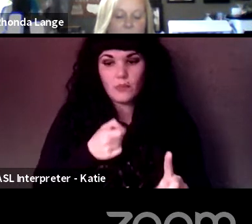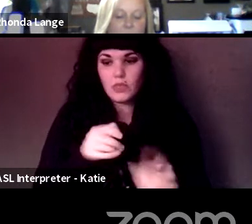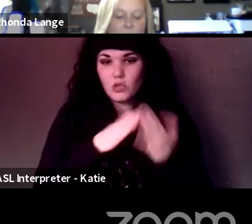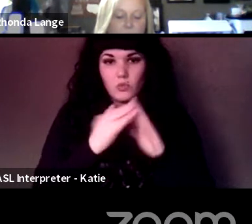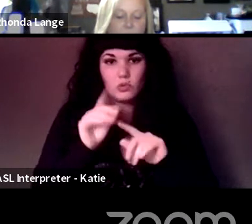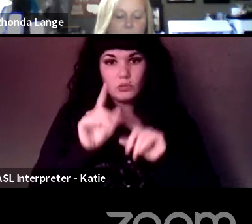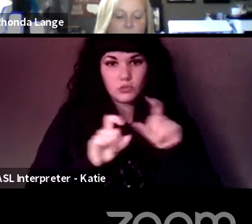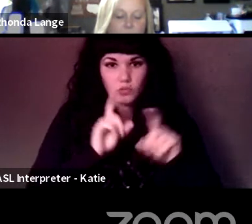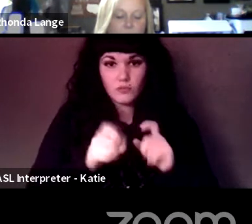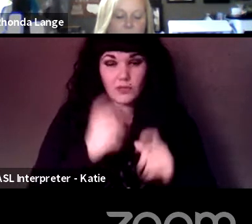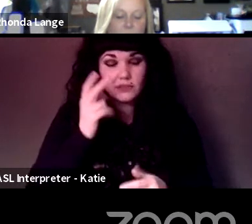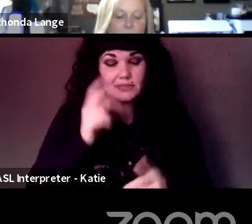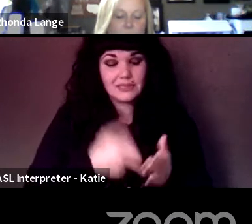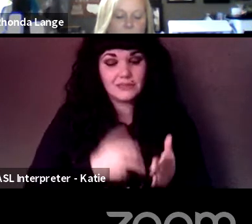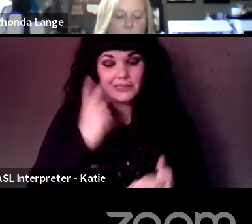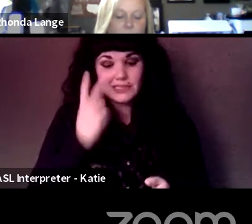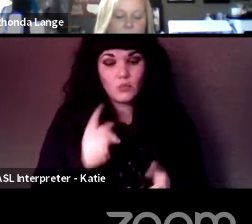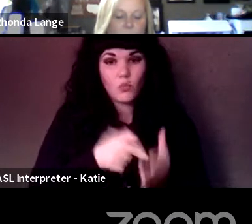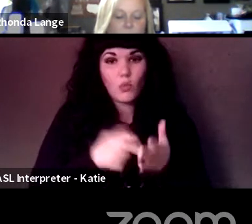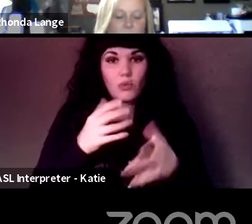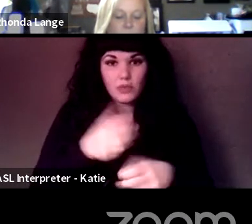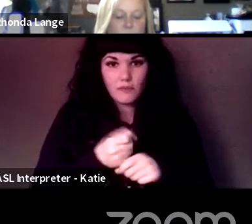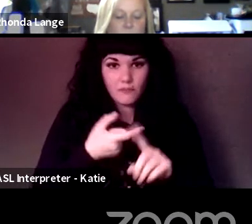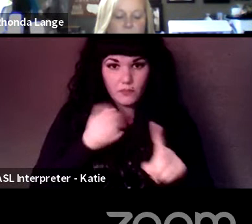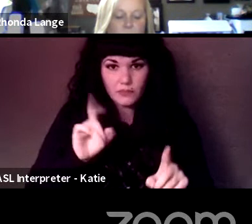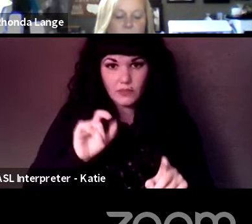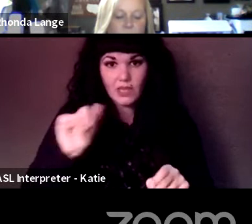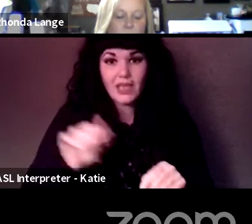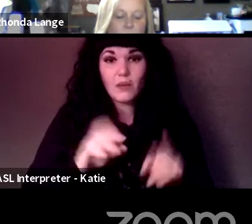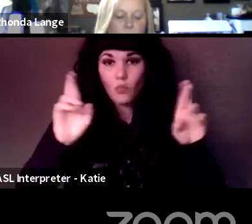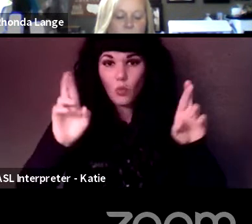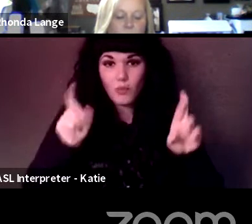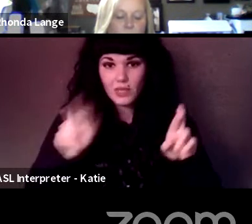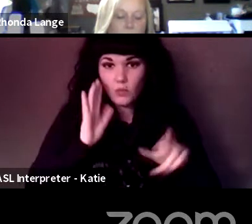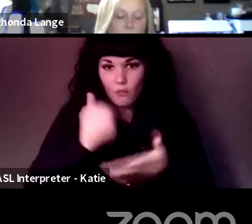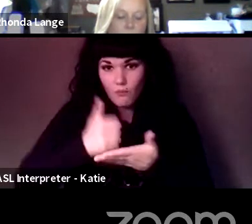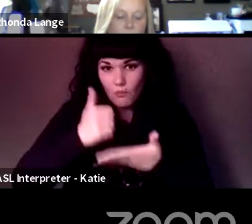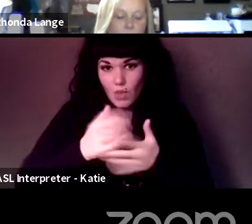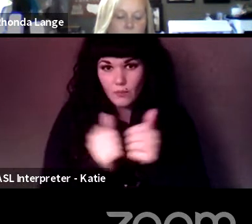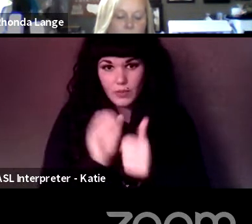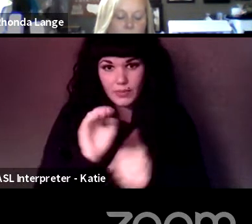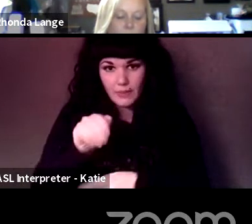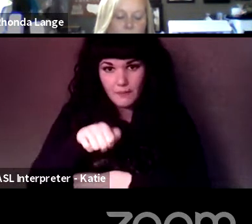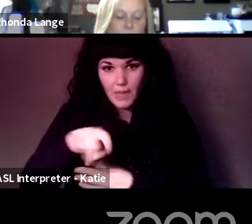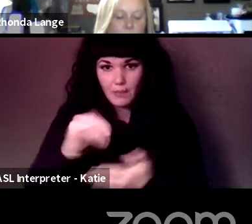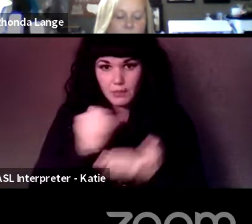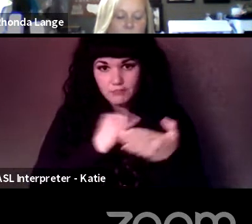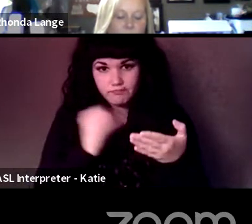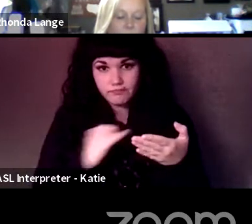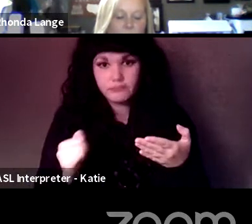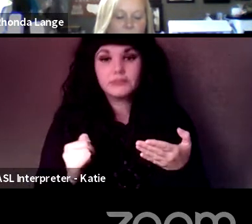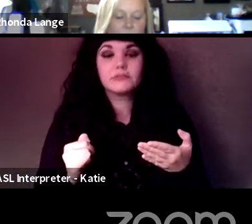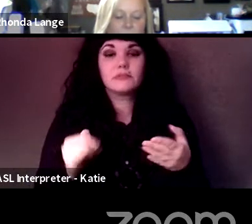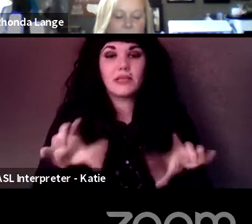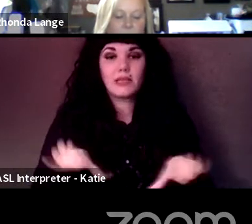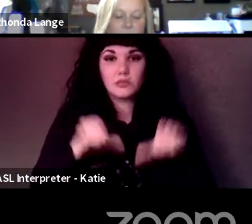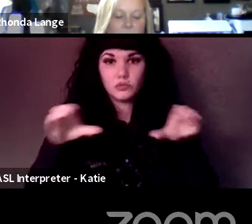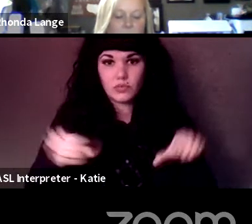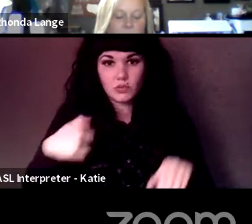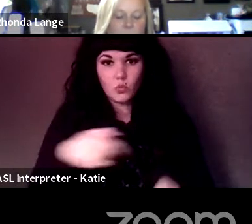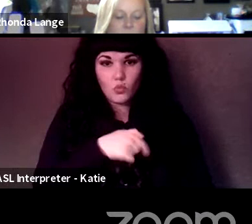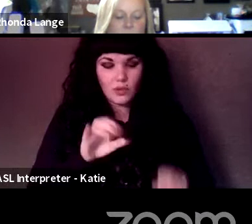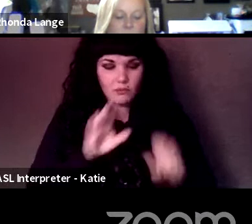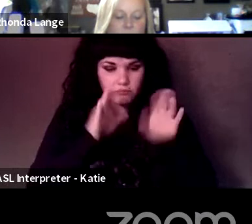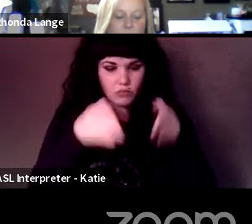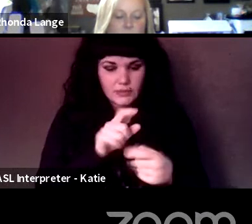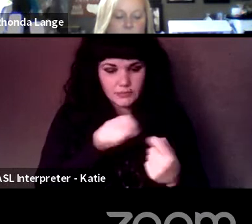then I'm hoping that he will help us with a mapping exercise where we can begin to look at possibly one county, such